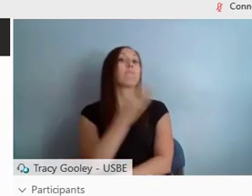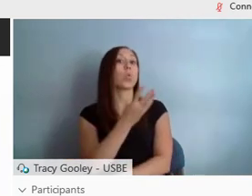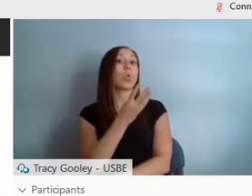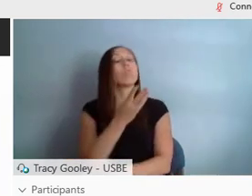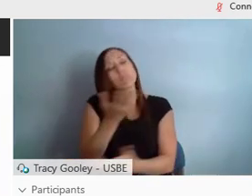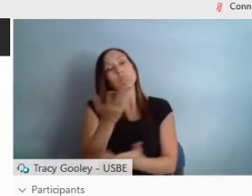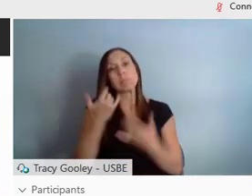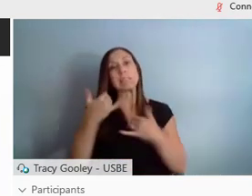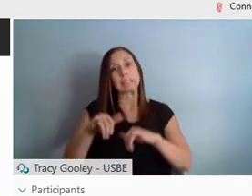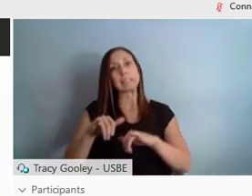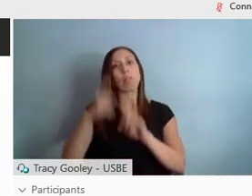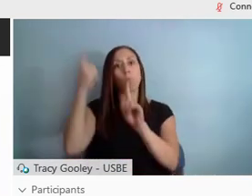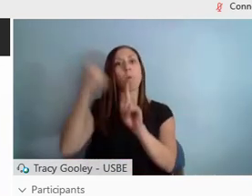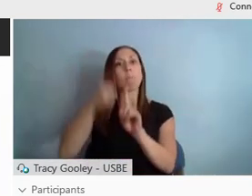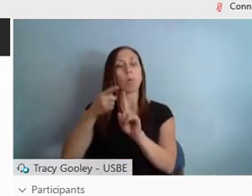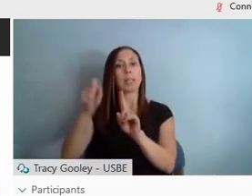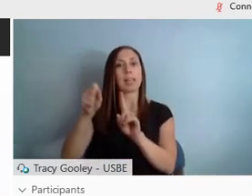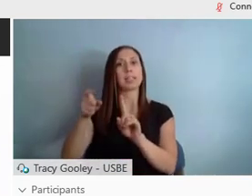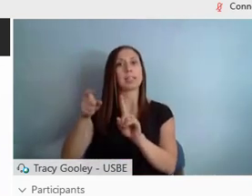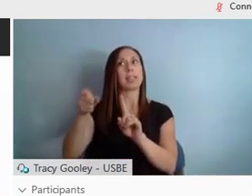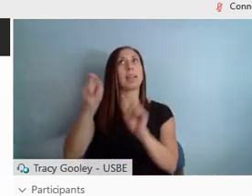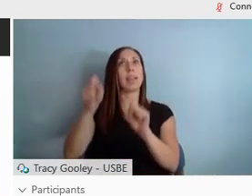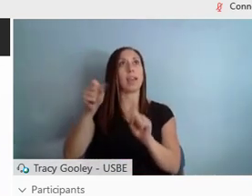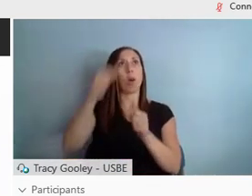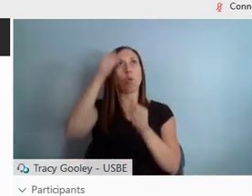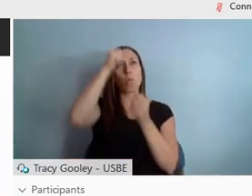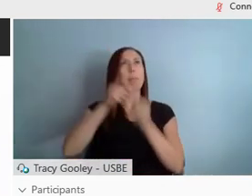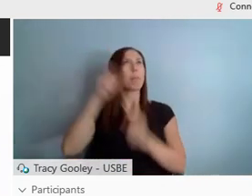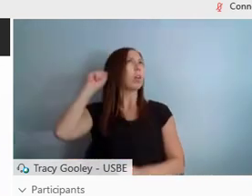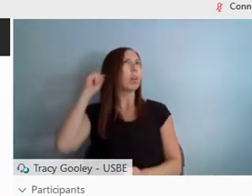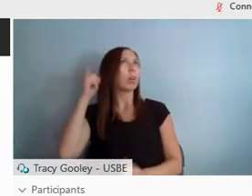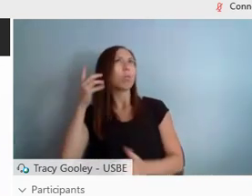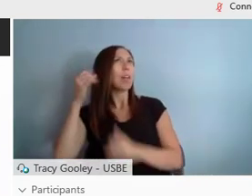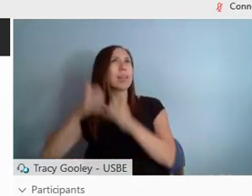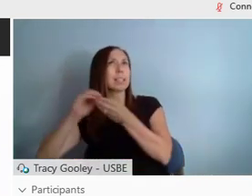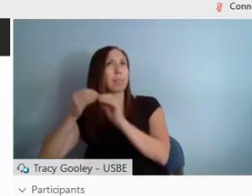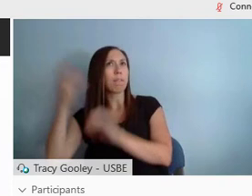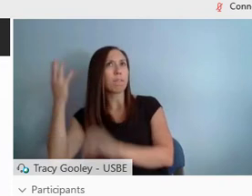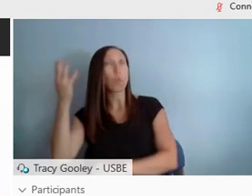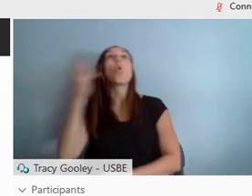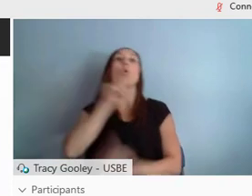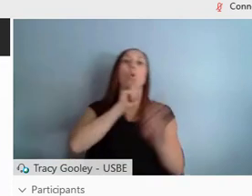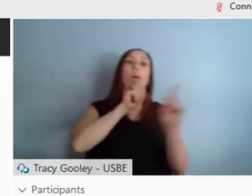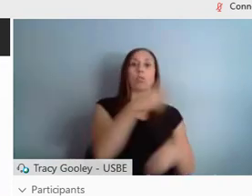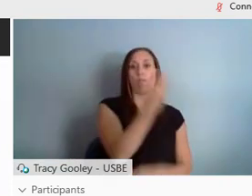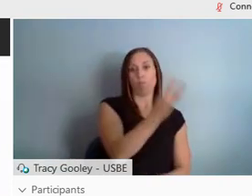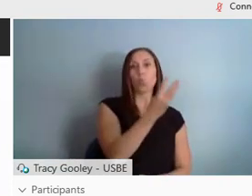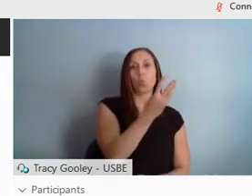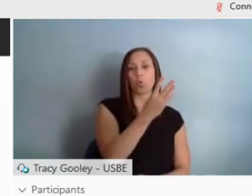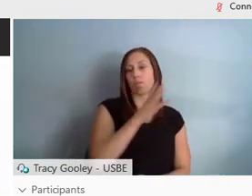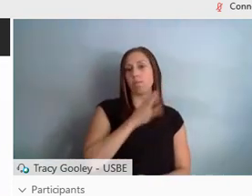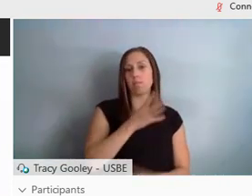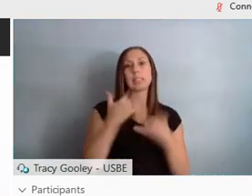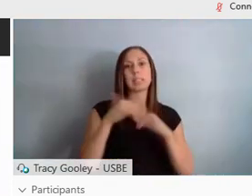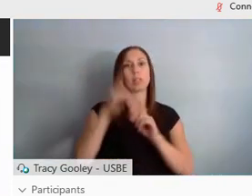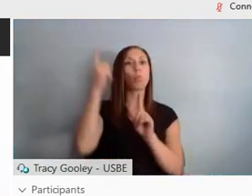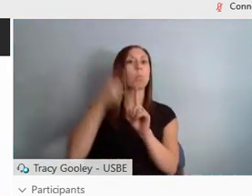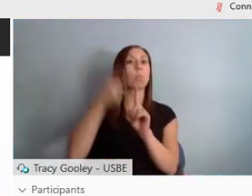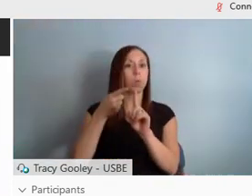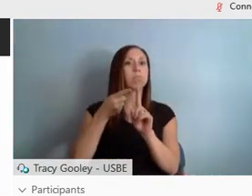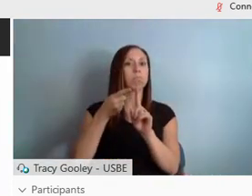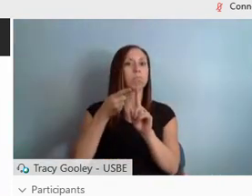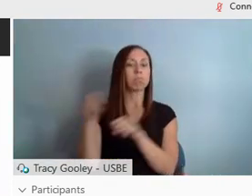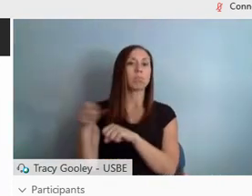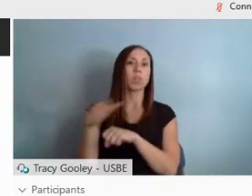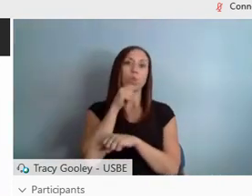would still get that cardinality point because they were able to remember that last number that they counted and tell it to you